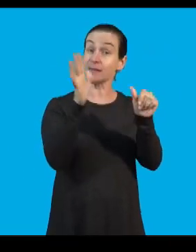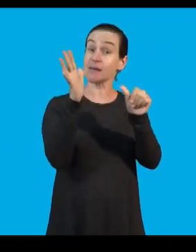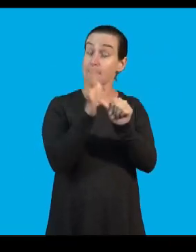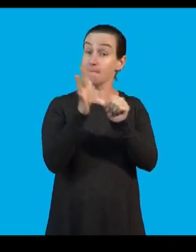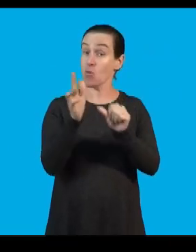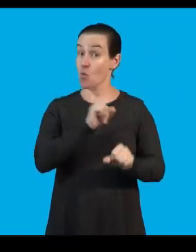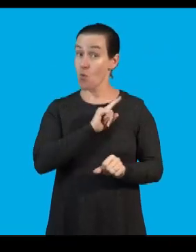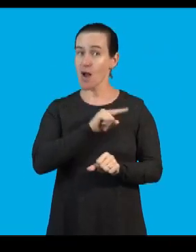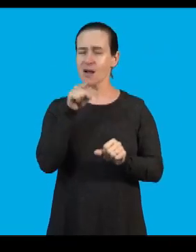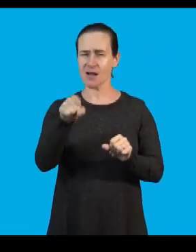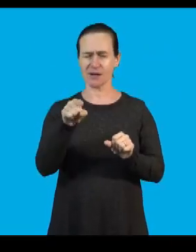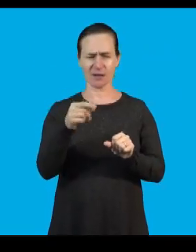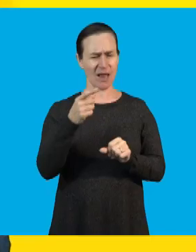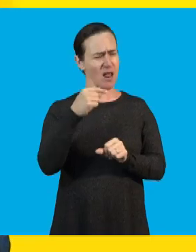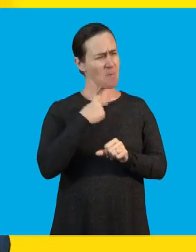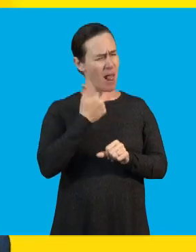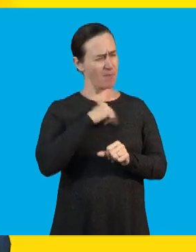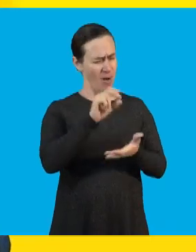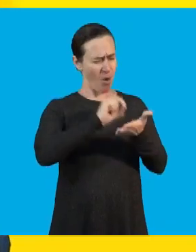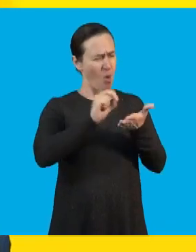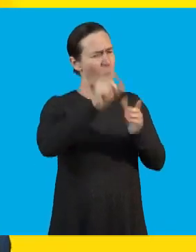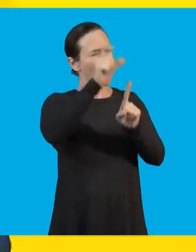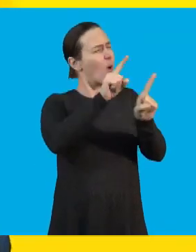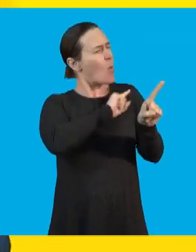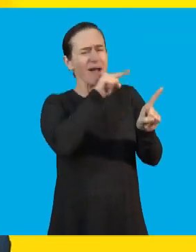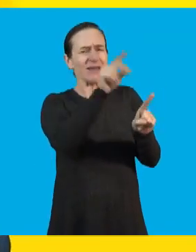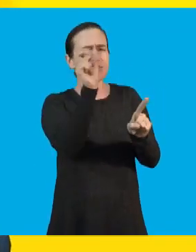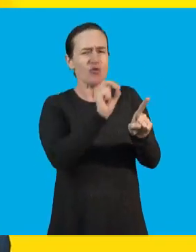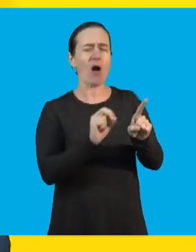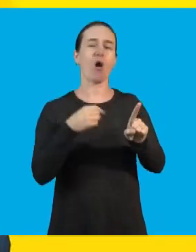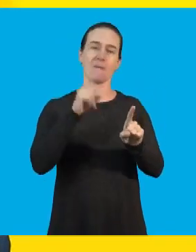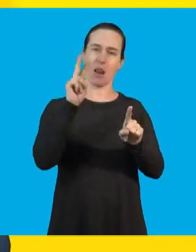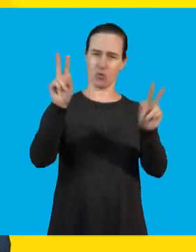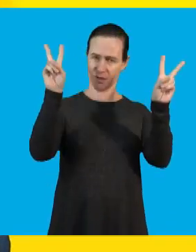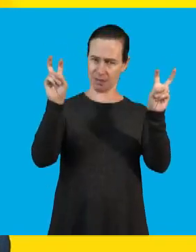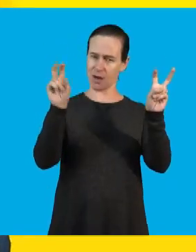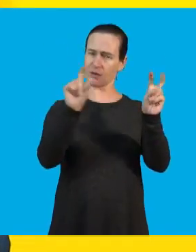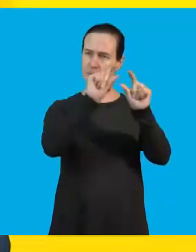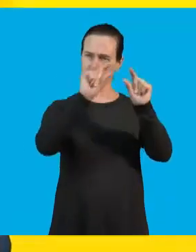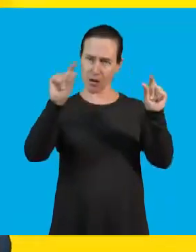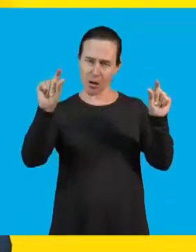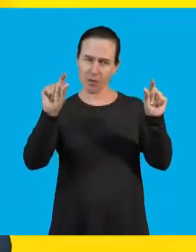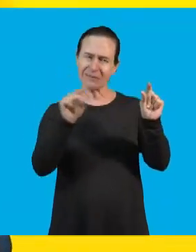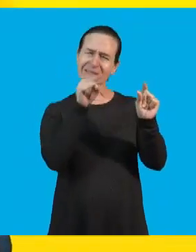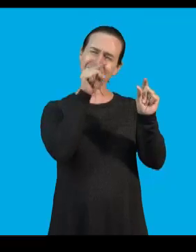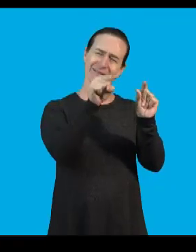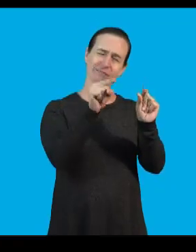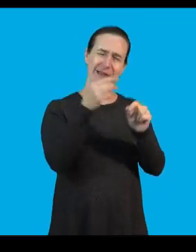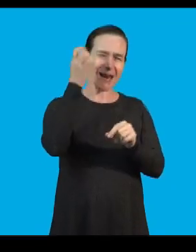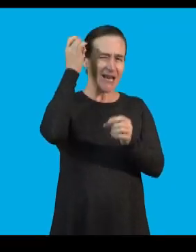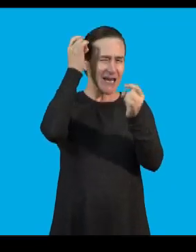important because remember, you get a feel of the writer's intention. Try to determine what the heading wants